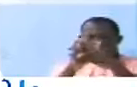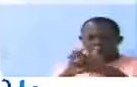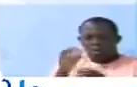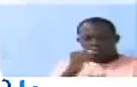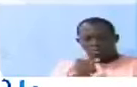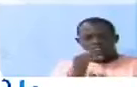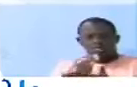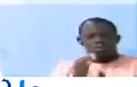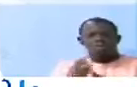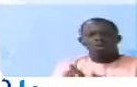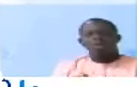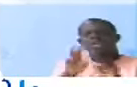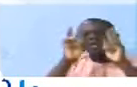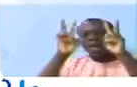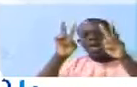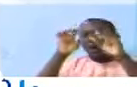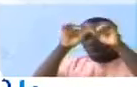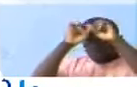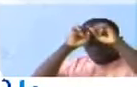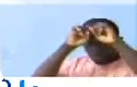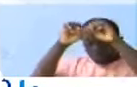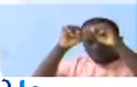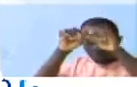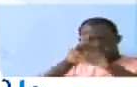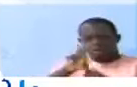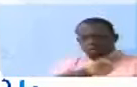tenteng. What the